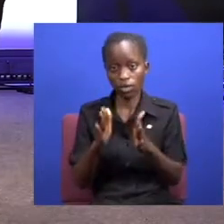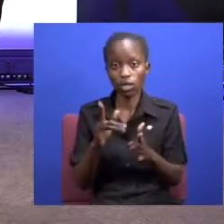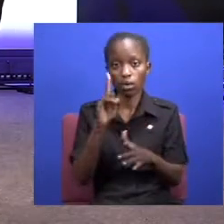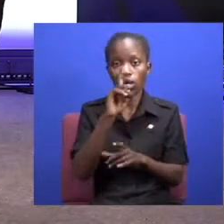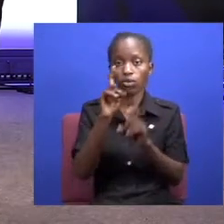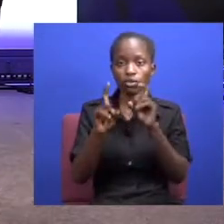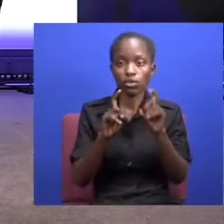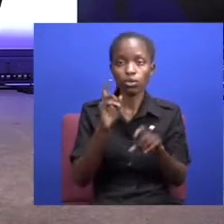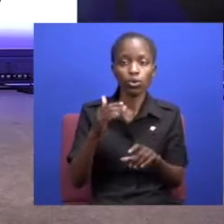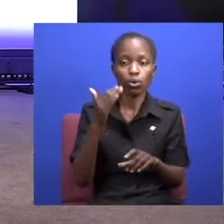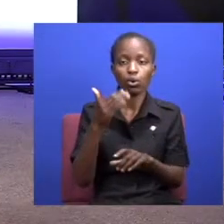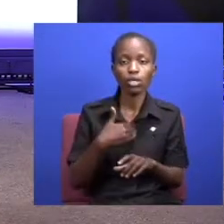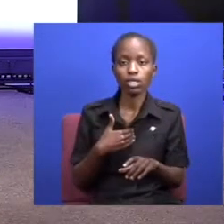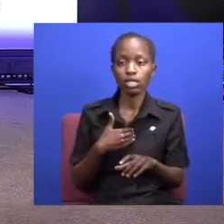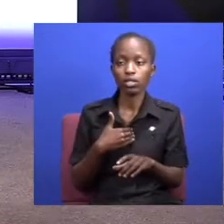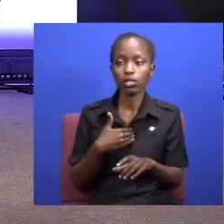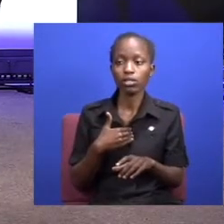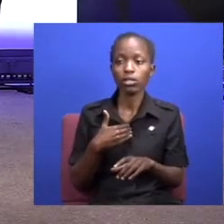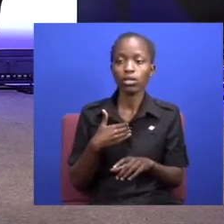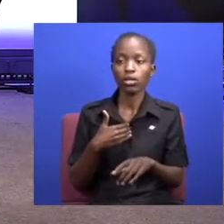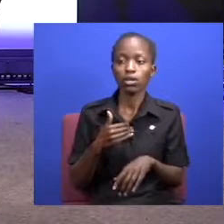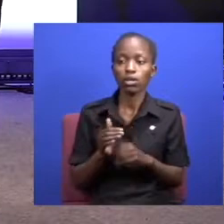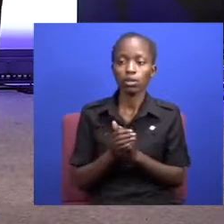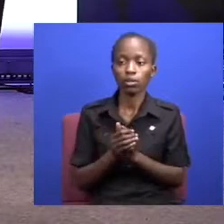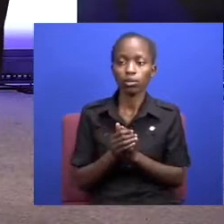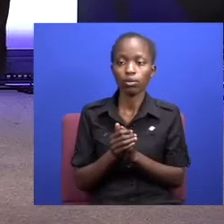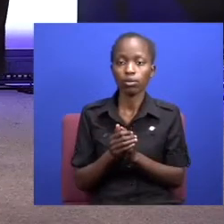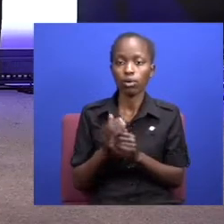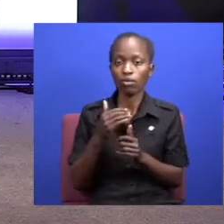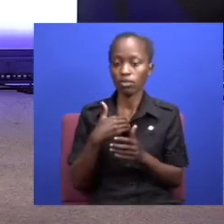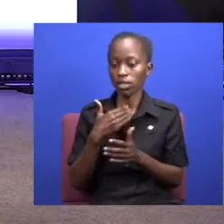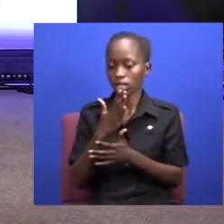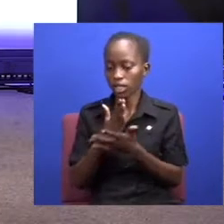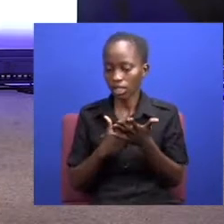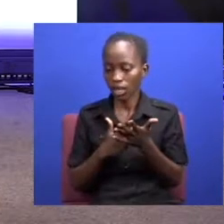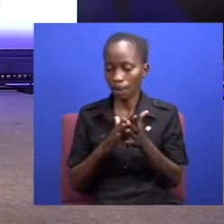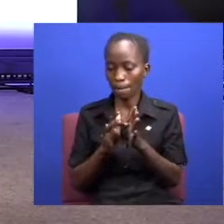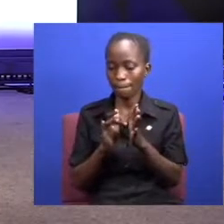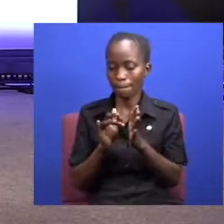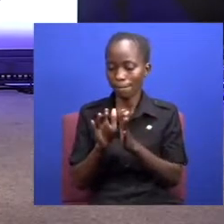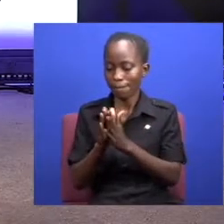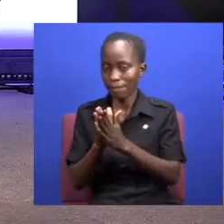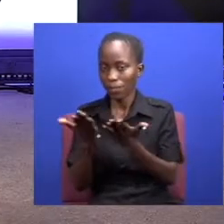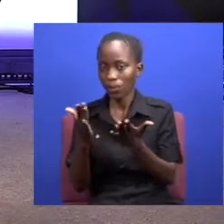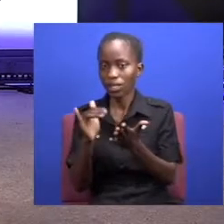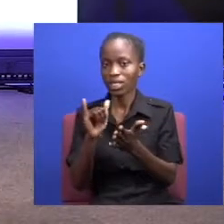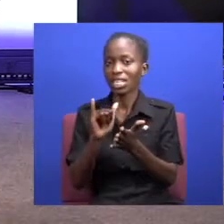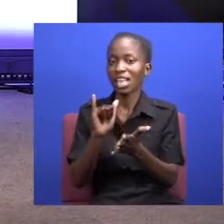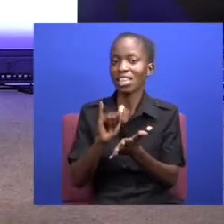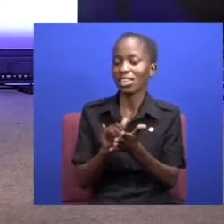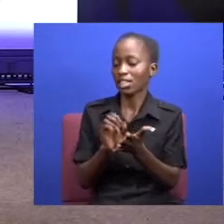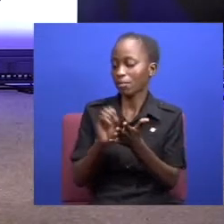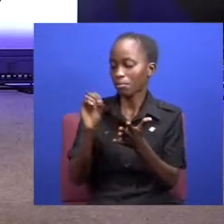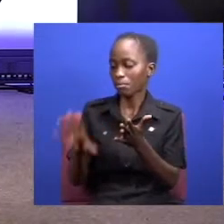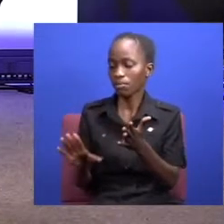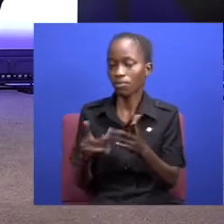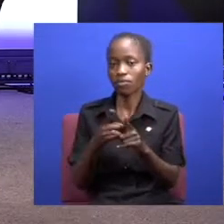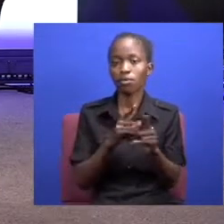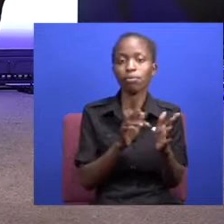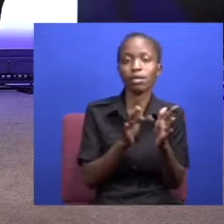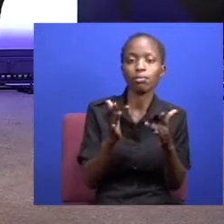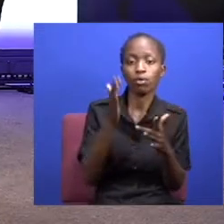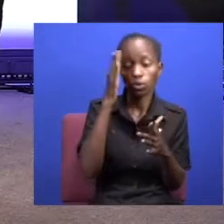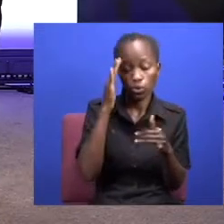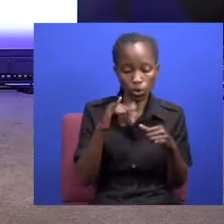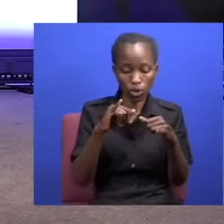questions that keep coming up is there are some books that were omitted from the Bible. And you know, sometimes young believers spend so